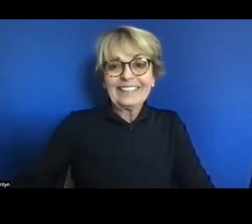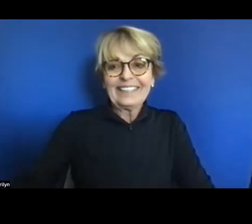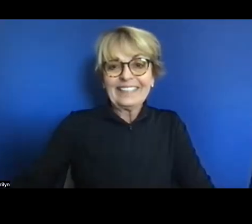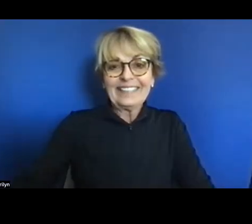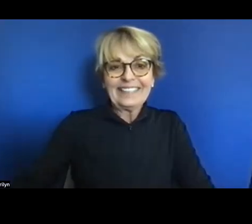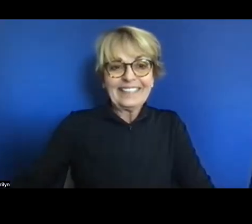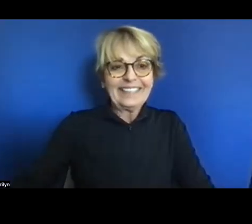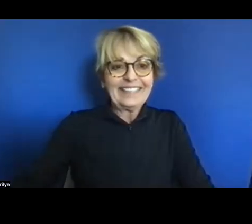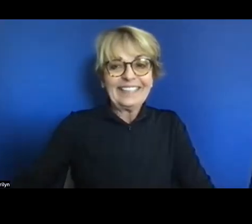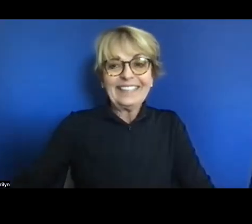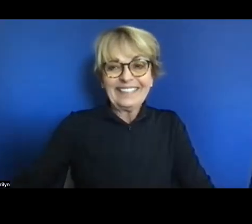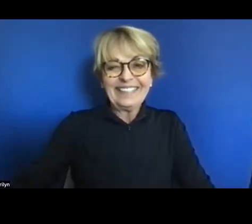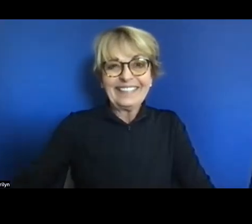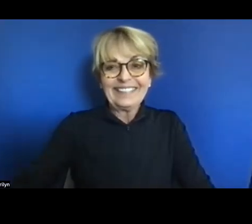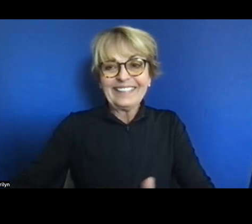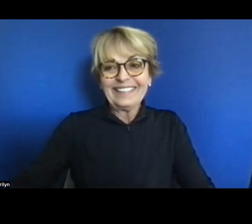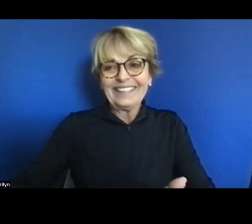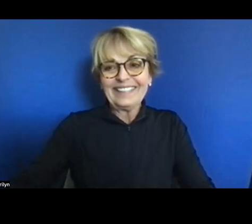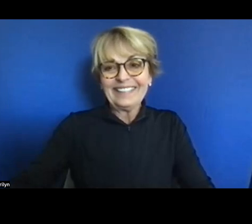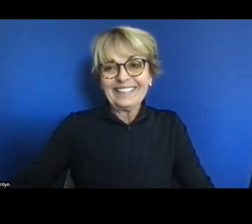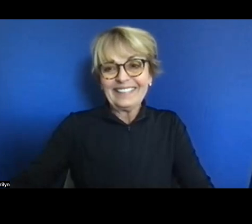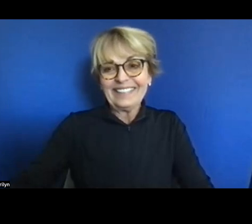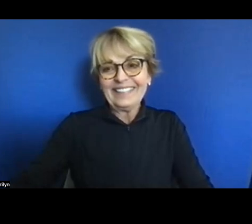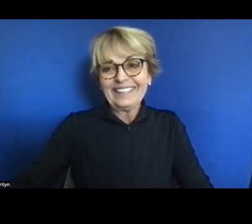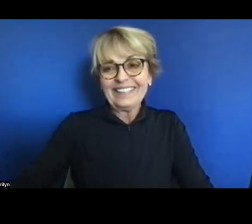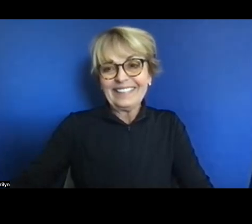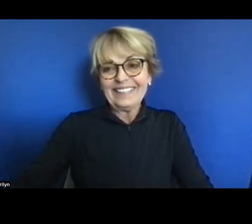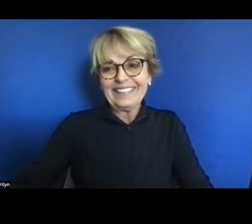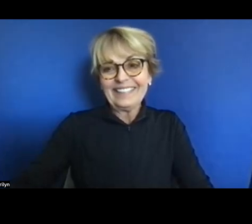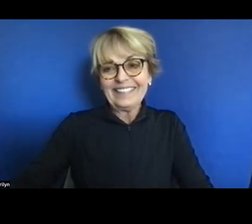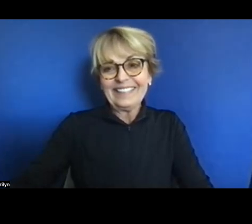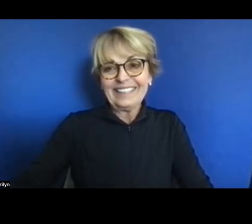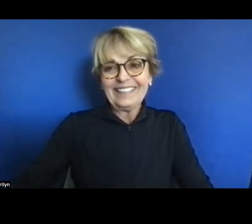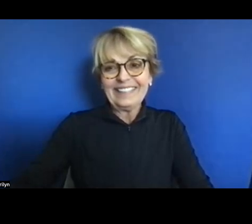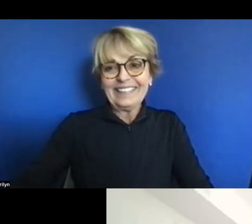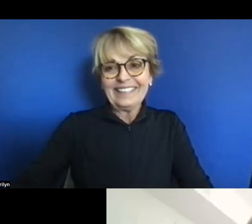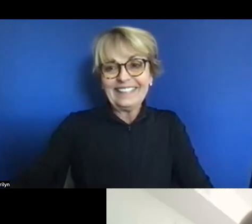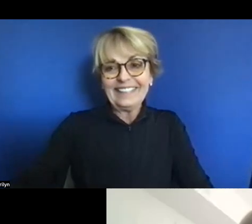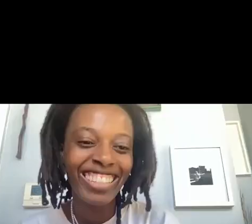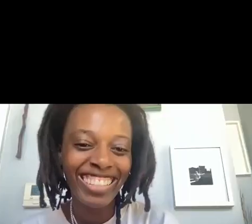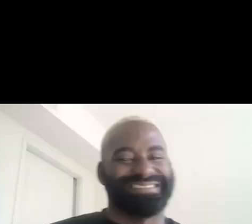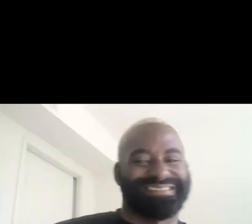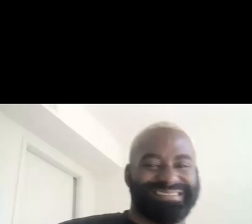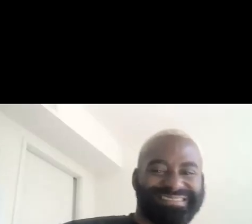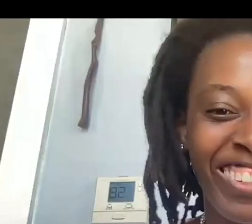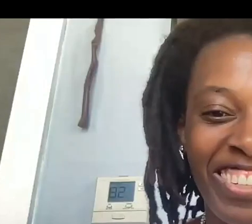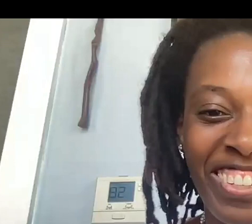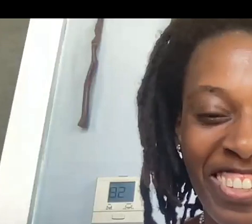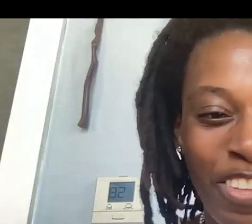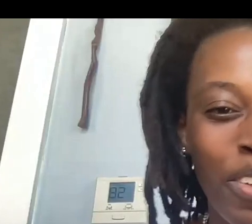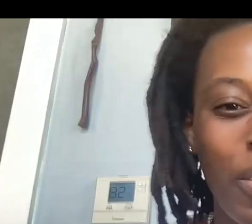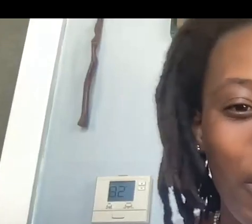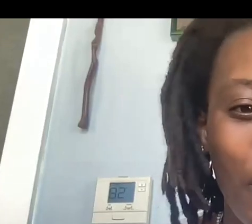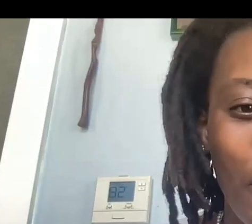Have a great day. Thank you. Thanks, Jerron. Talk soon. Ah.